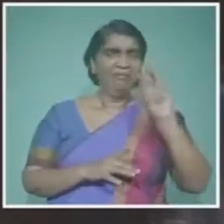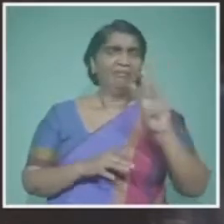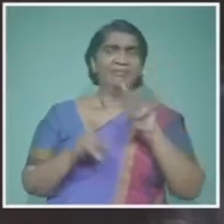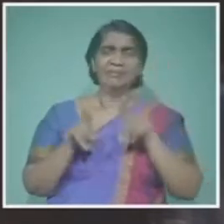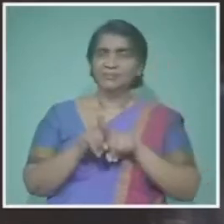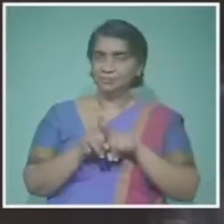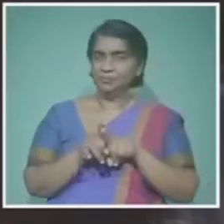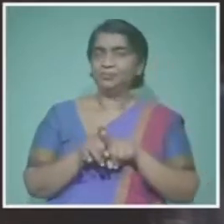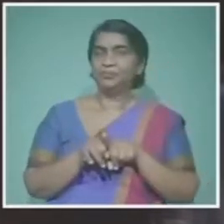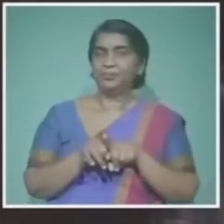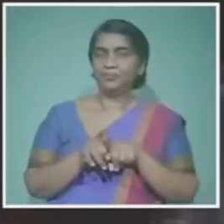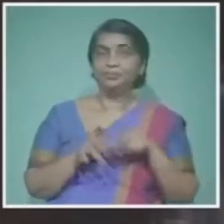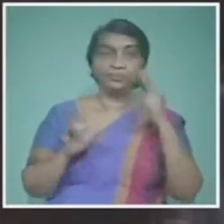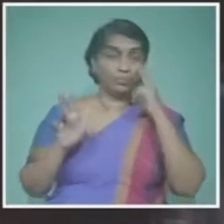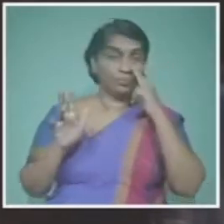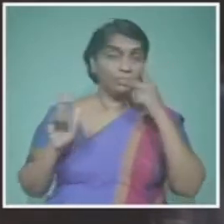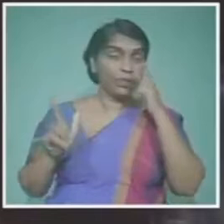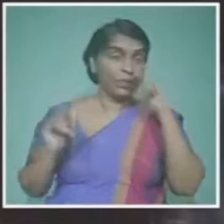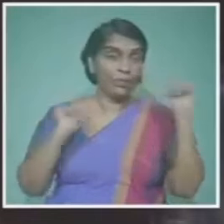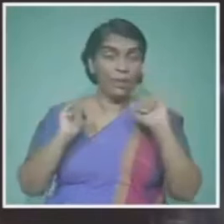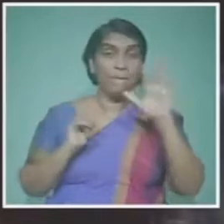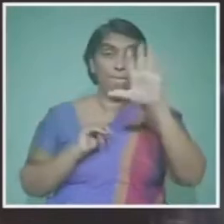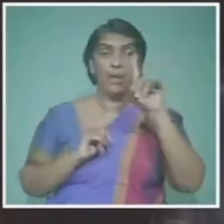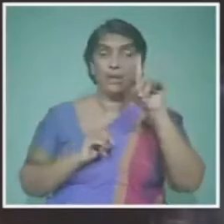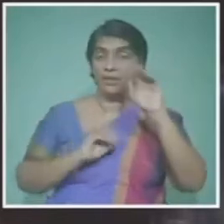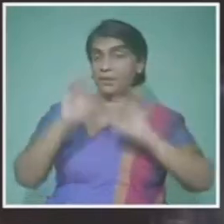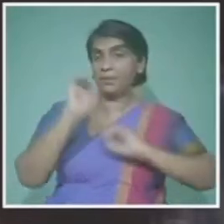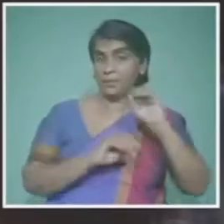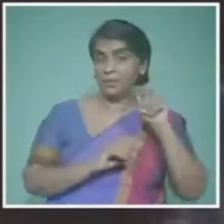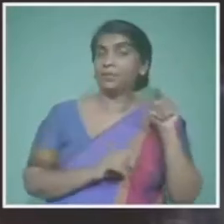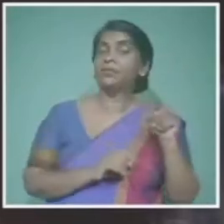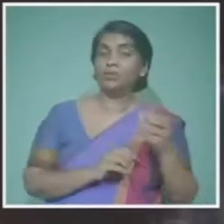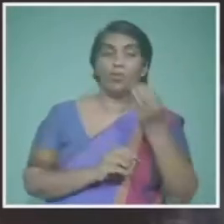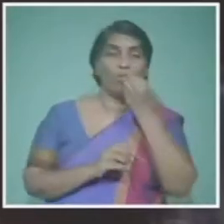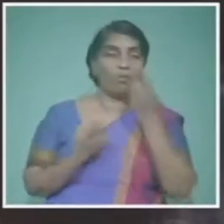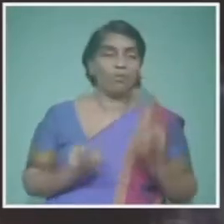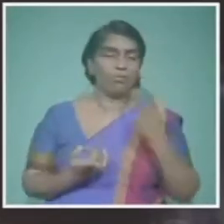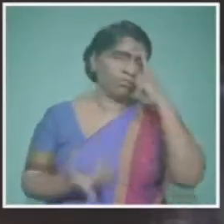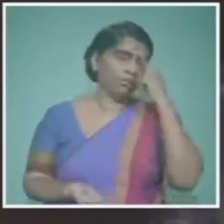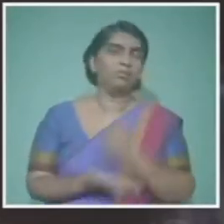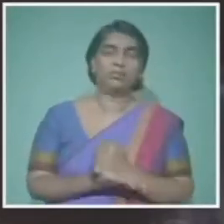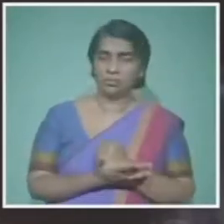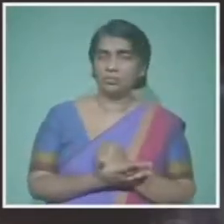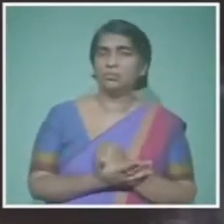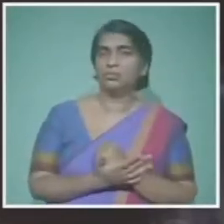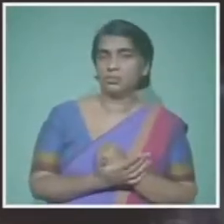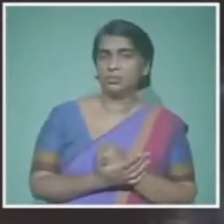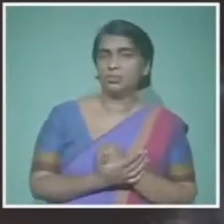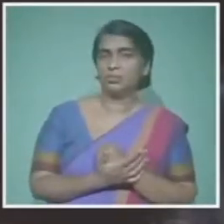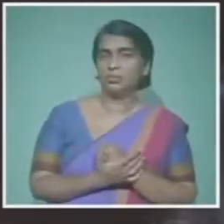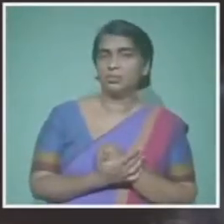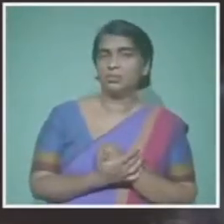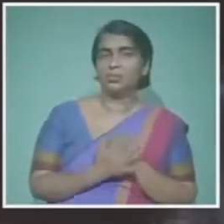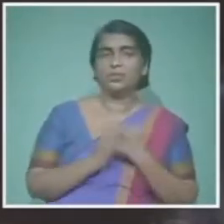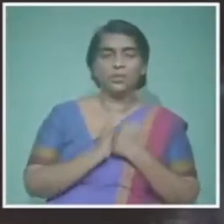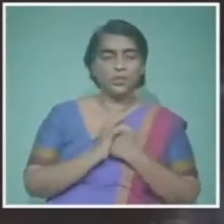wenakota wathu wala 52 k food insecurity eka ape ape